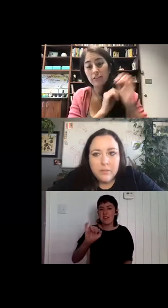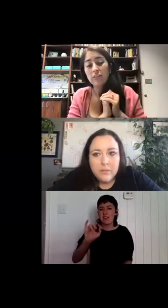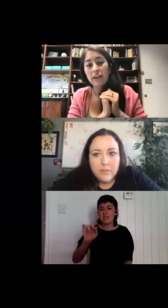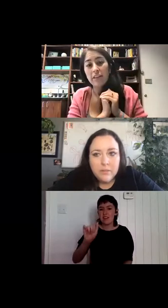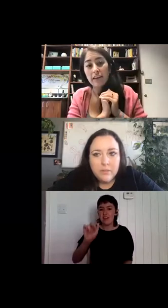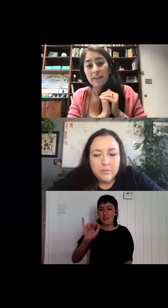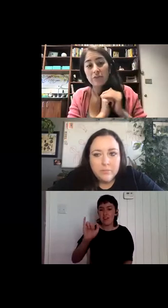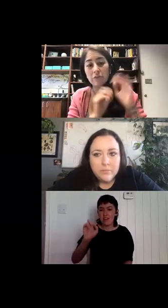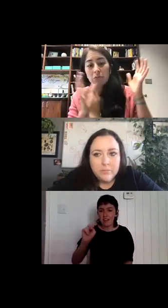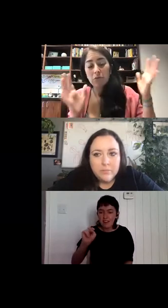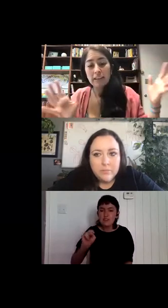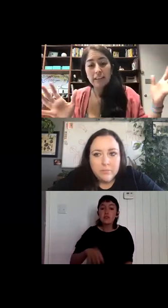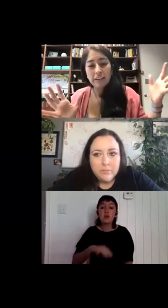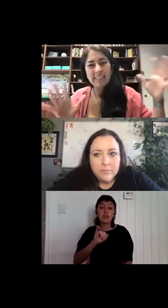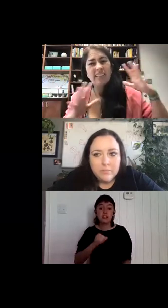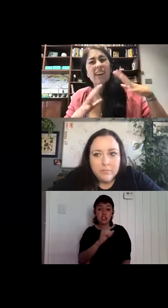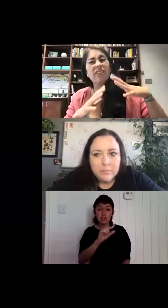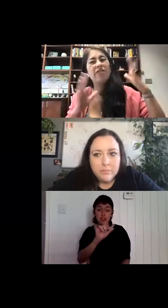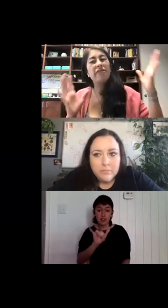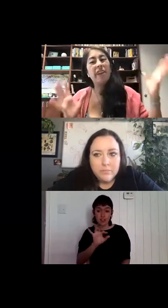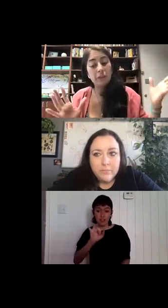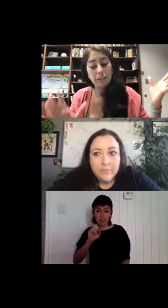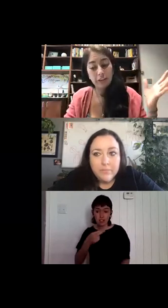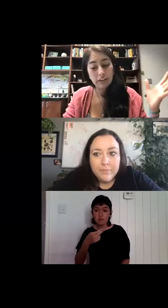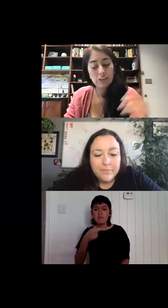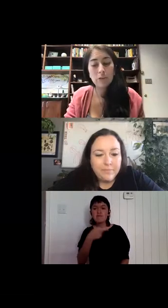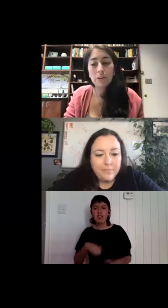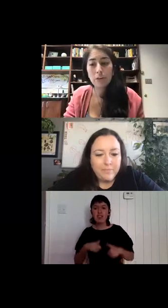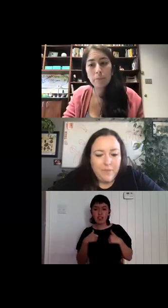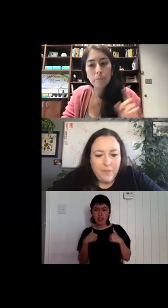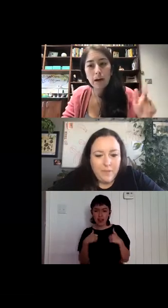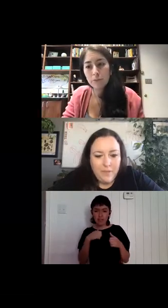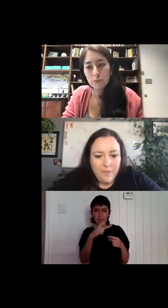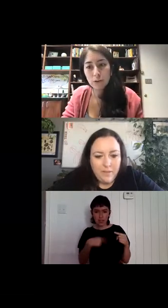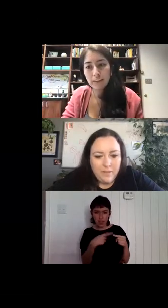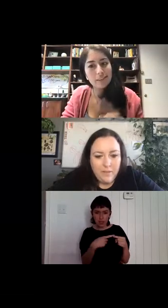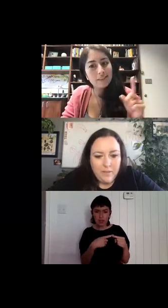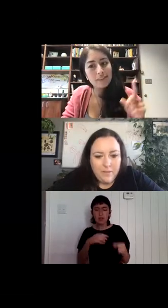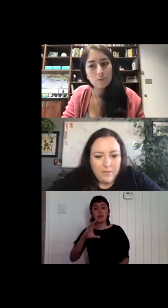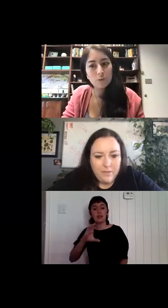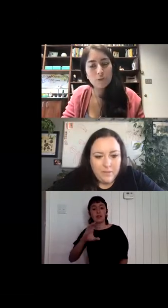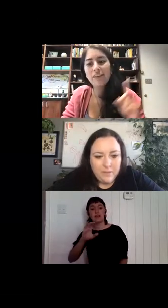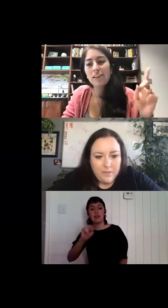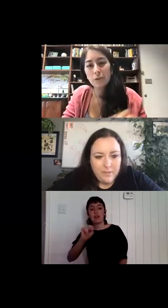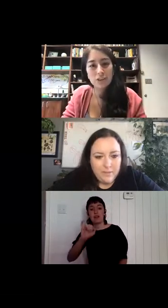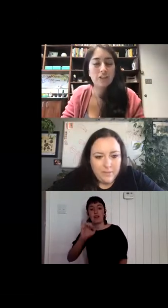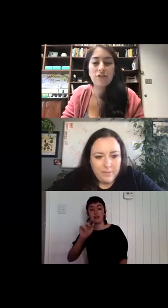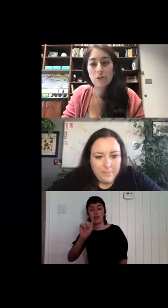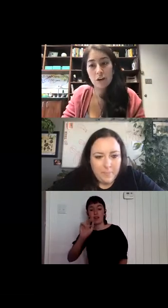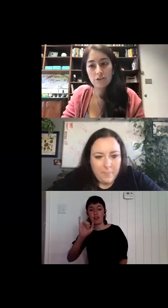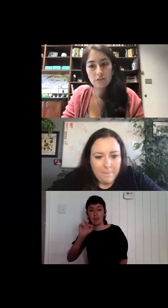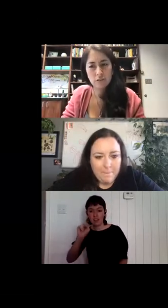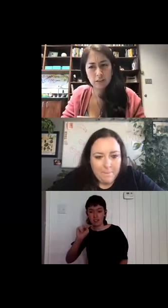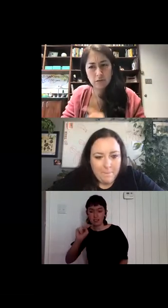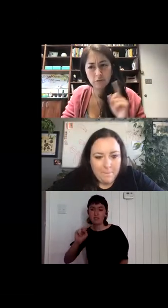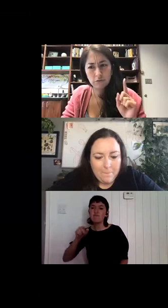life cycle. And then, cnidarians is actually the family they're in. And so, I'm going to bop through some quick things and get some wound healing. And then, we'll just get straight to